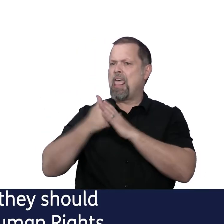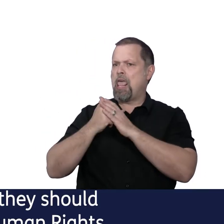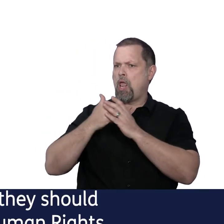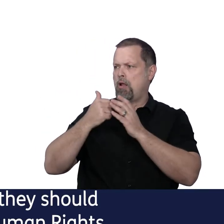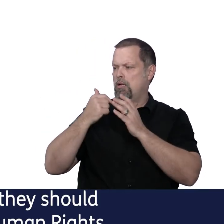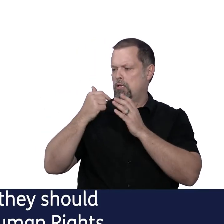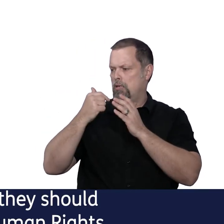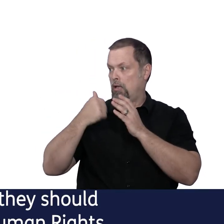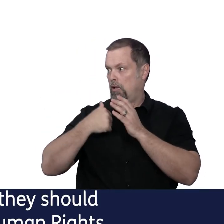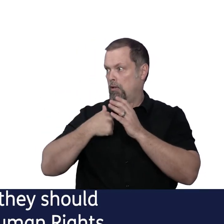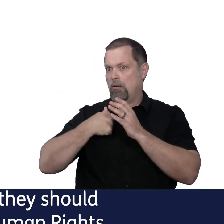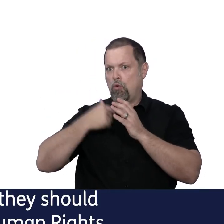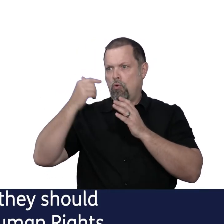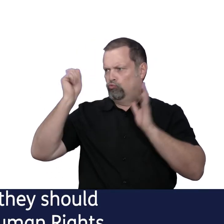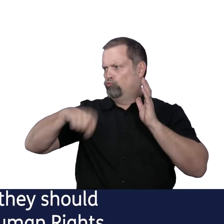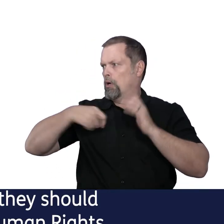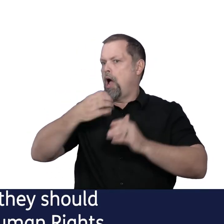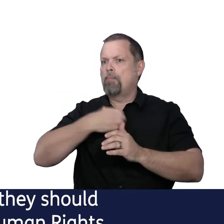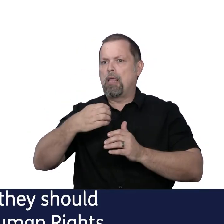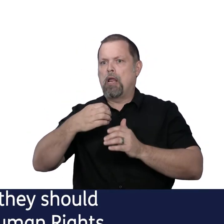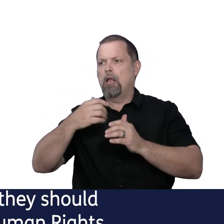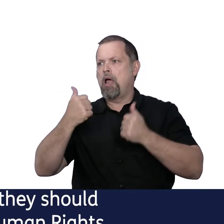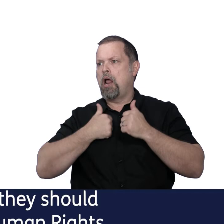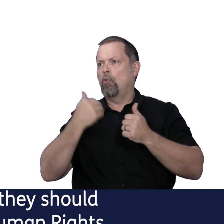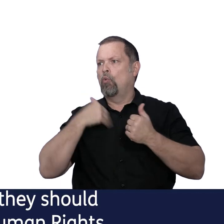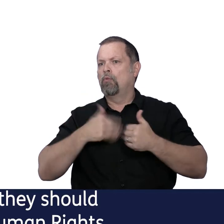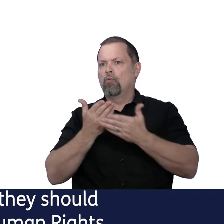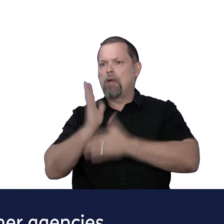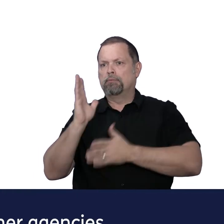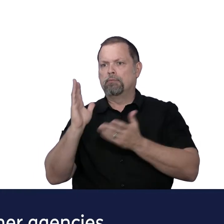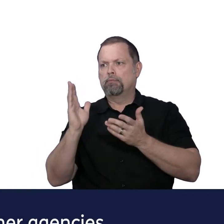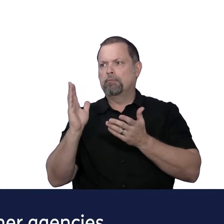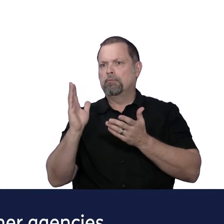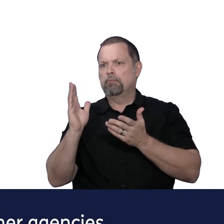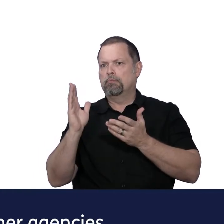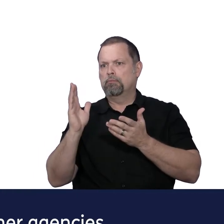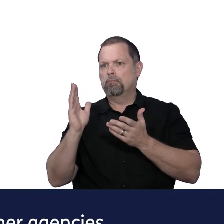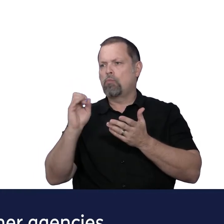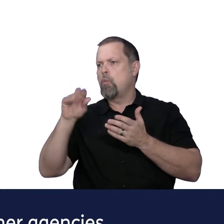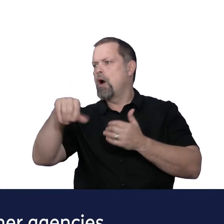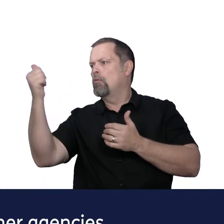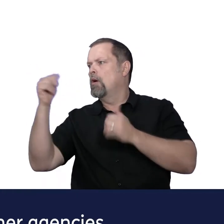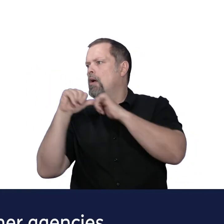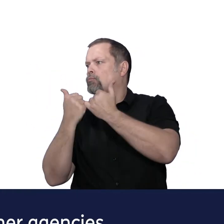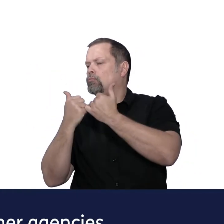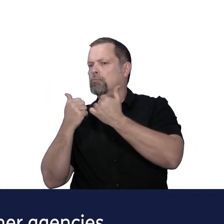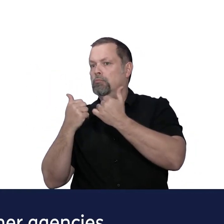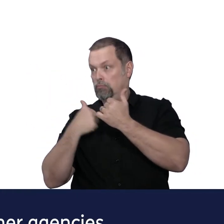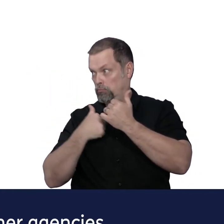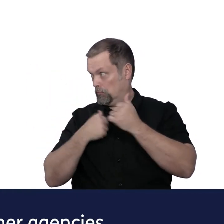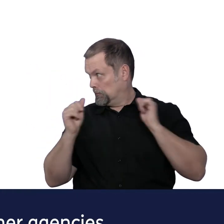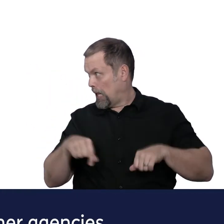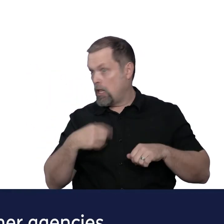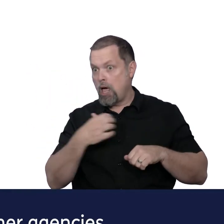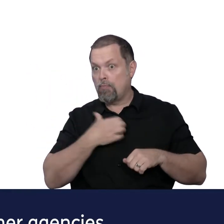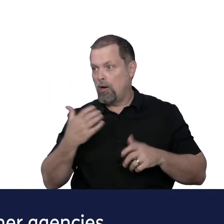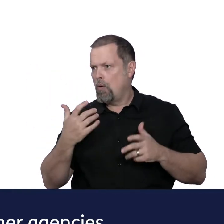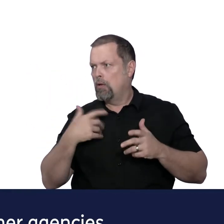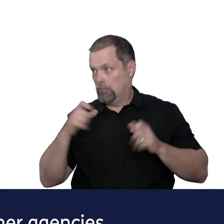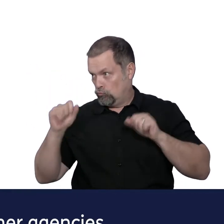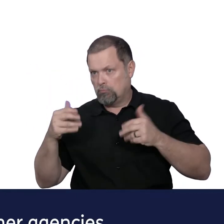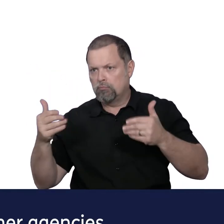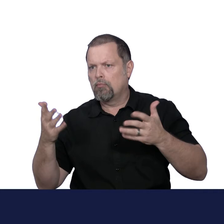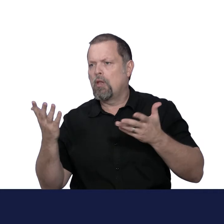know if they should complain to the Canadian Human Rights Commission or one of the